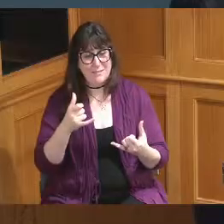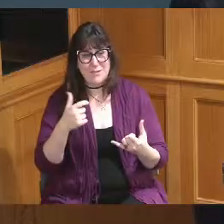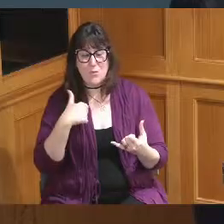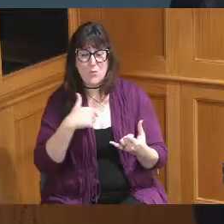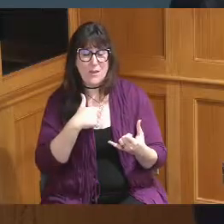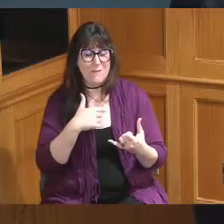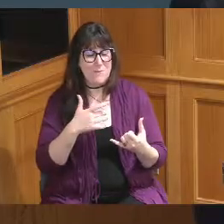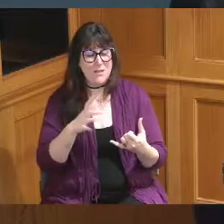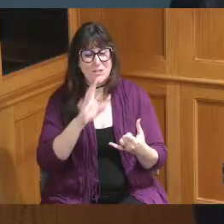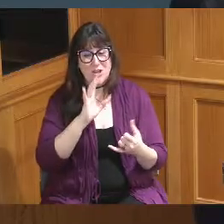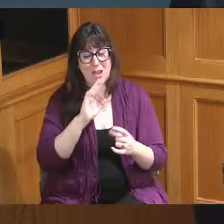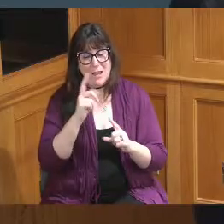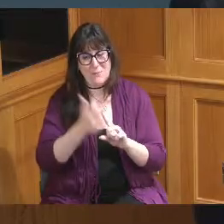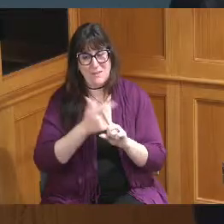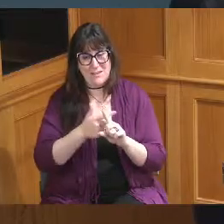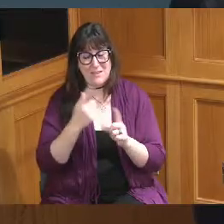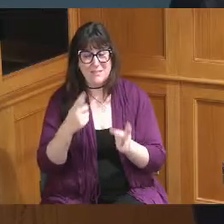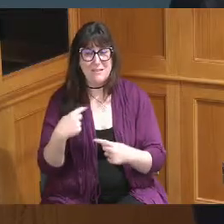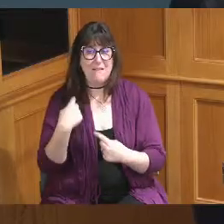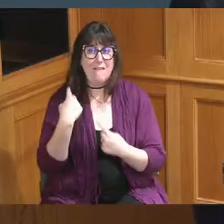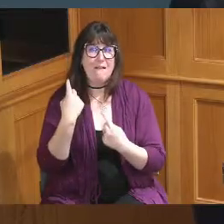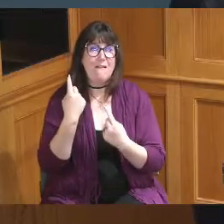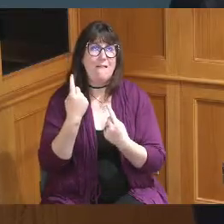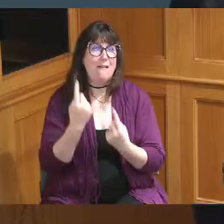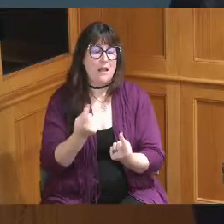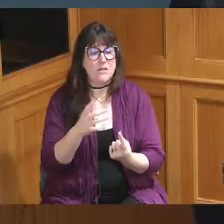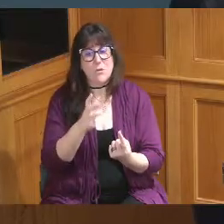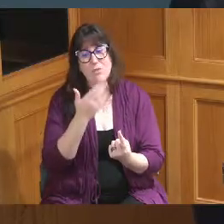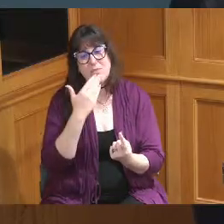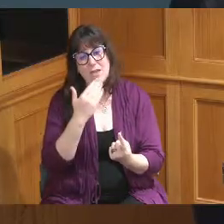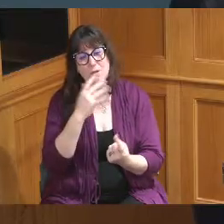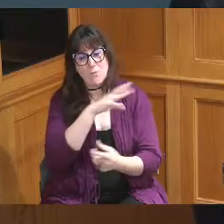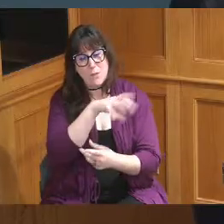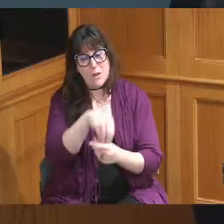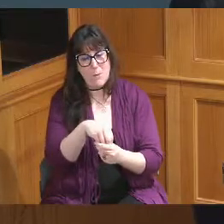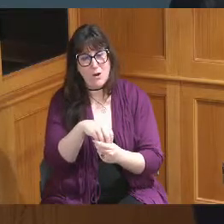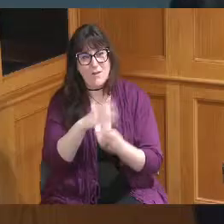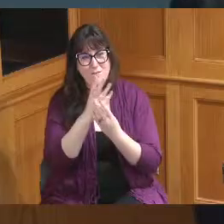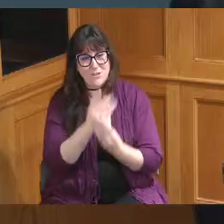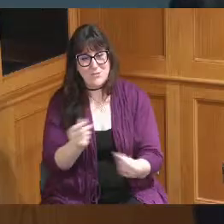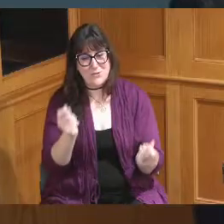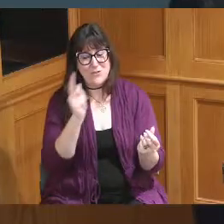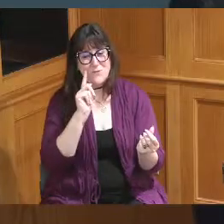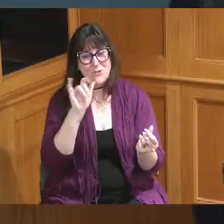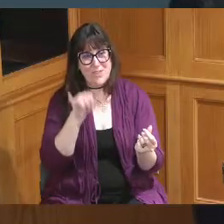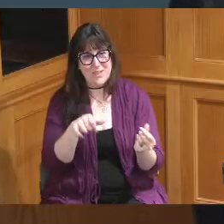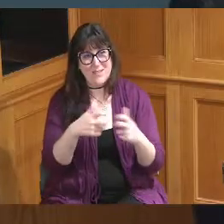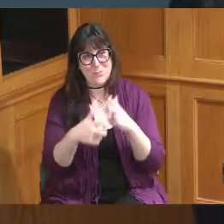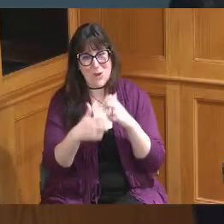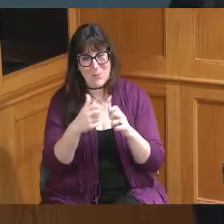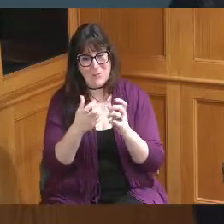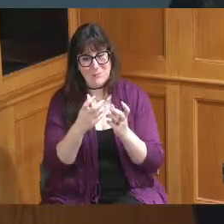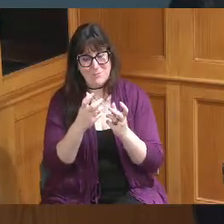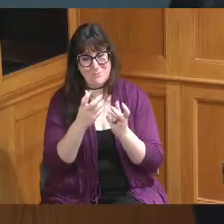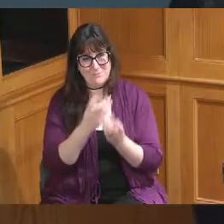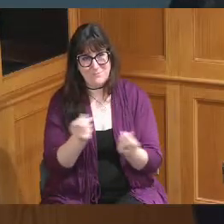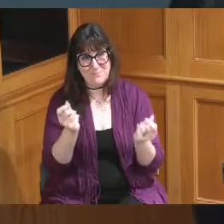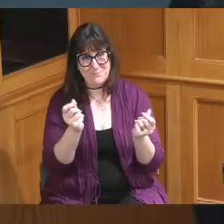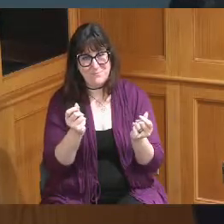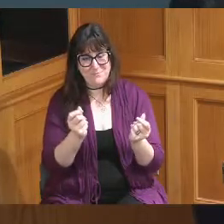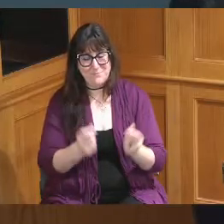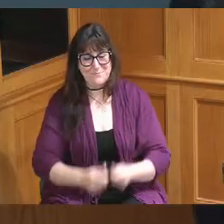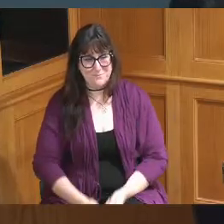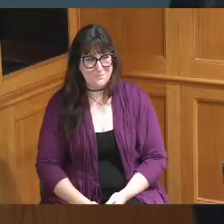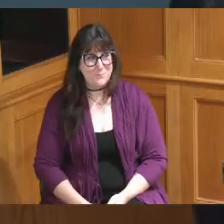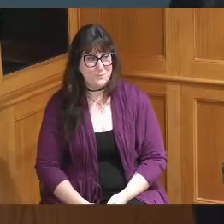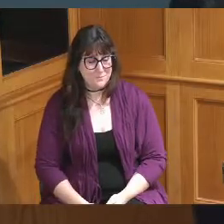about this lease for a very long time, and thank you all for being part of the solution to the conundrum we had, which is getting this done